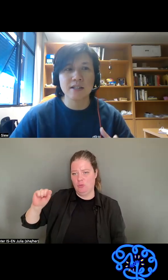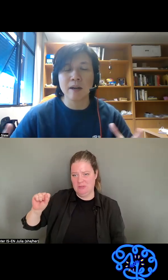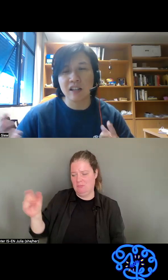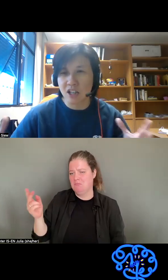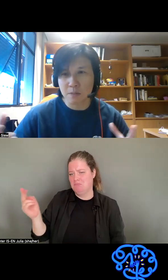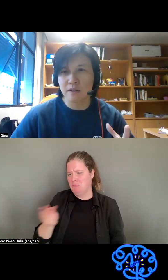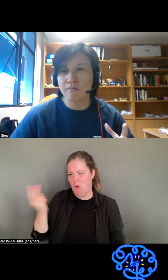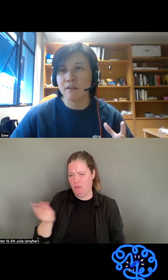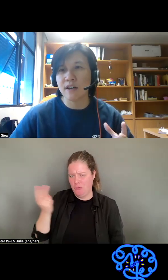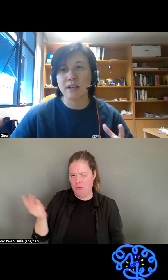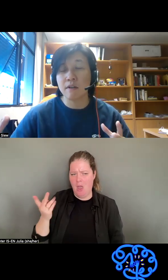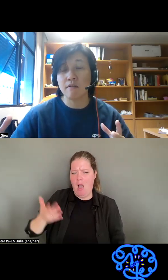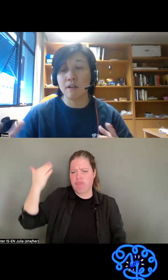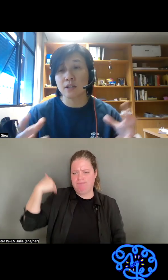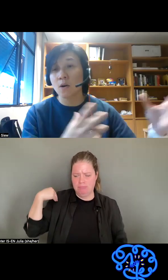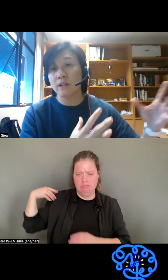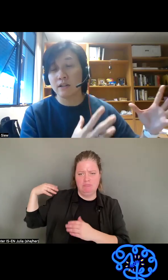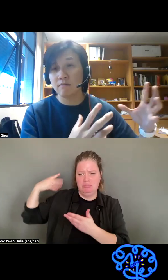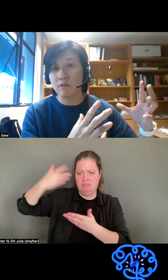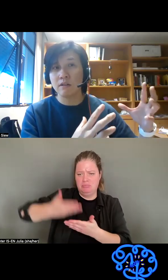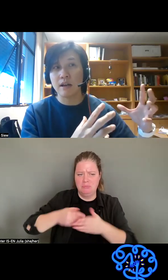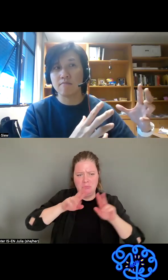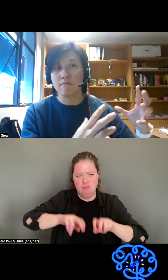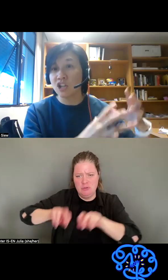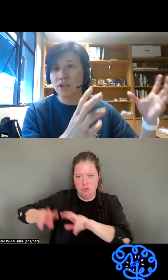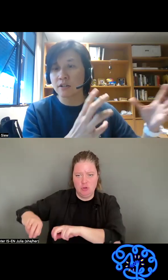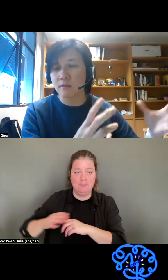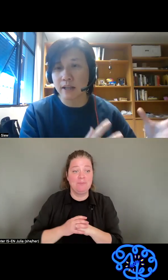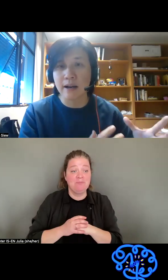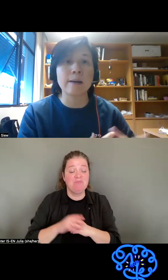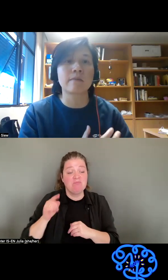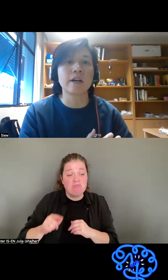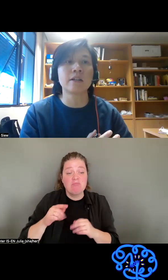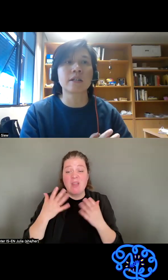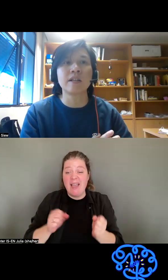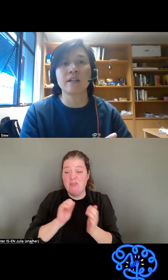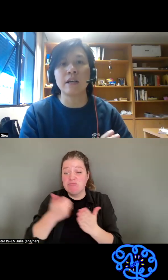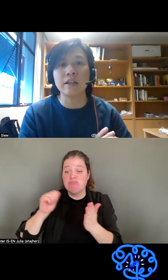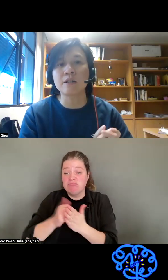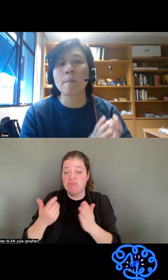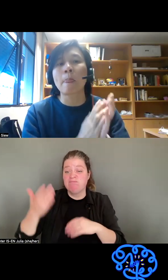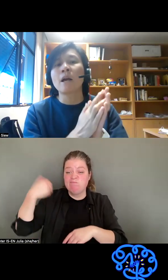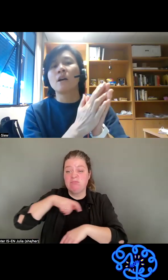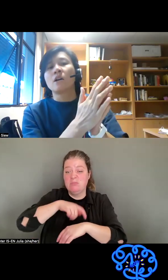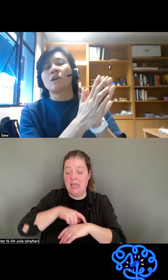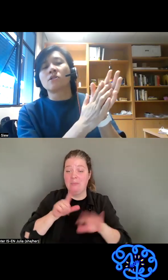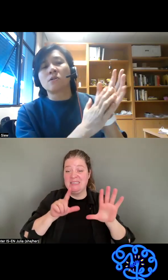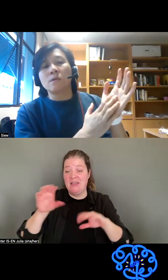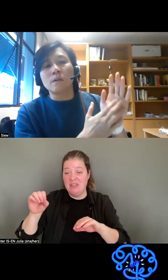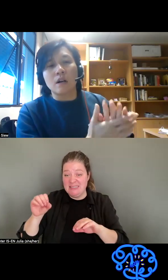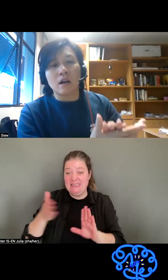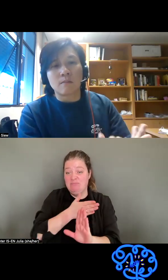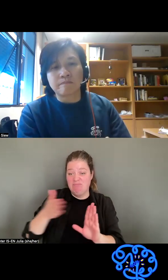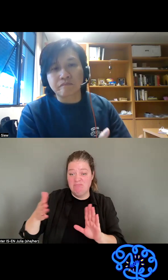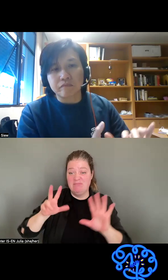effects, semantic judgment effects that we saw in that literature from that time, right, in the 70s and the 80s.